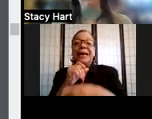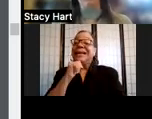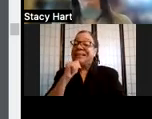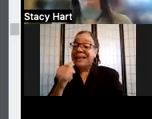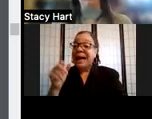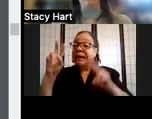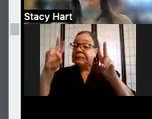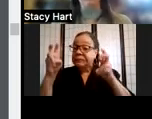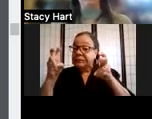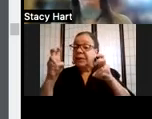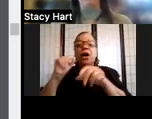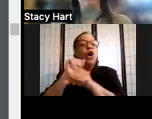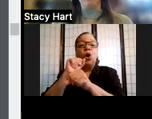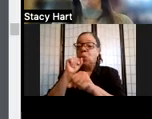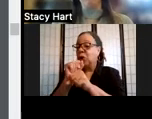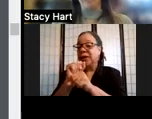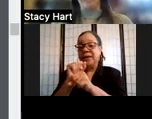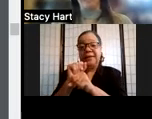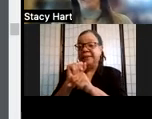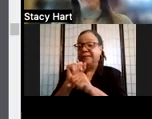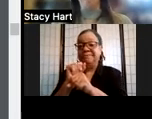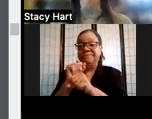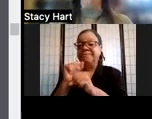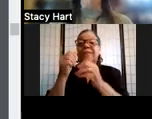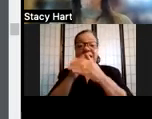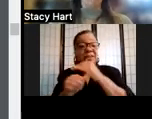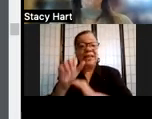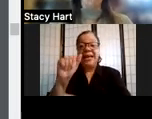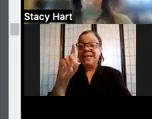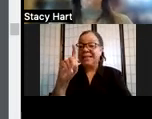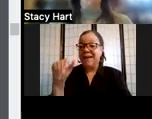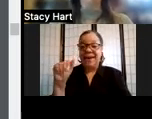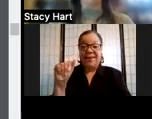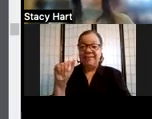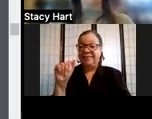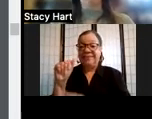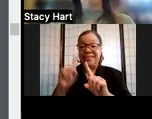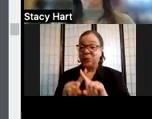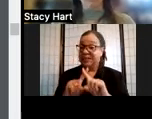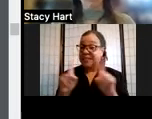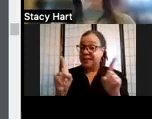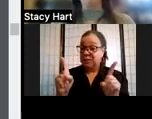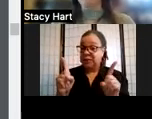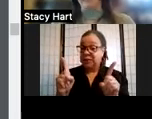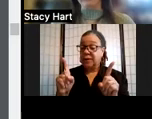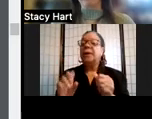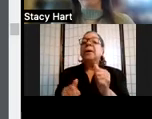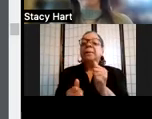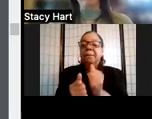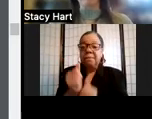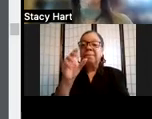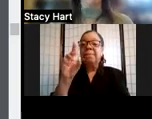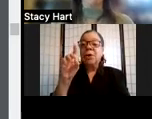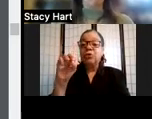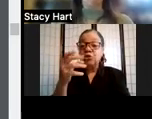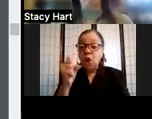considered a worker task under the ADA. The fact that most of dogs, pets,